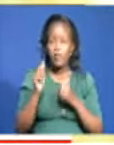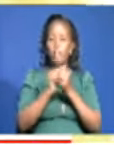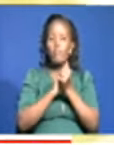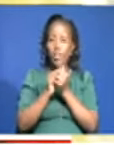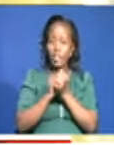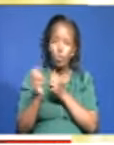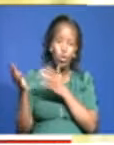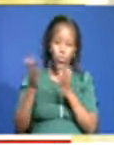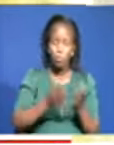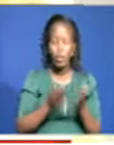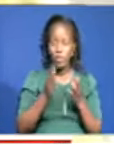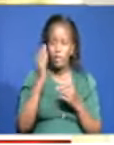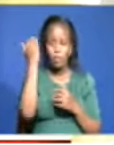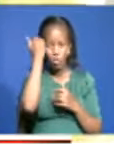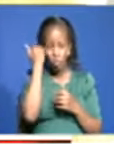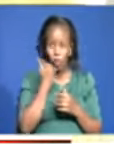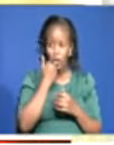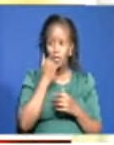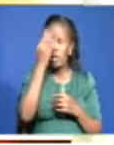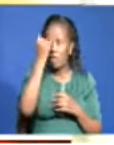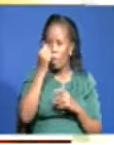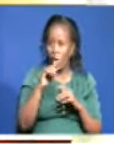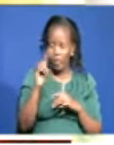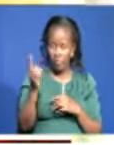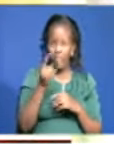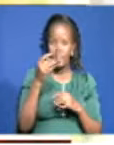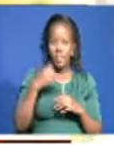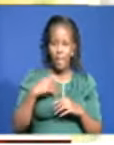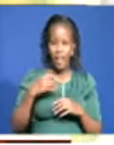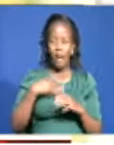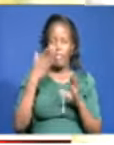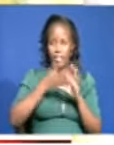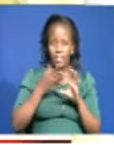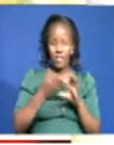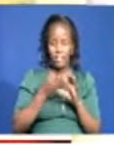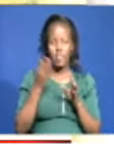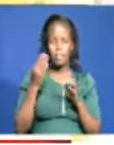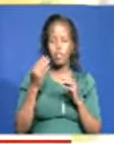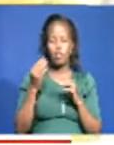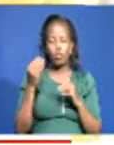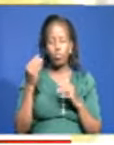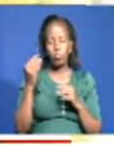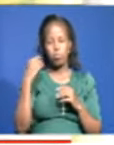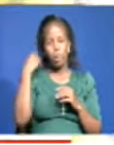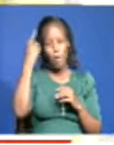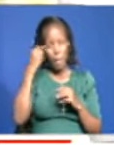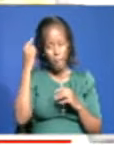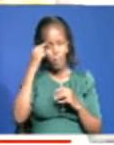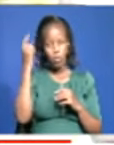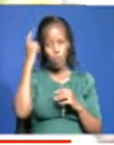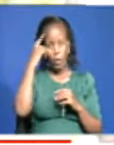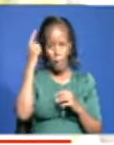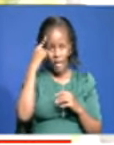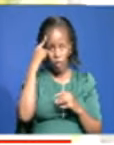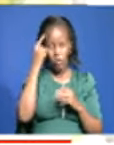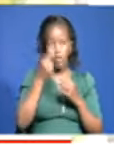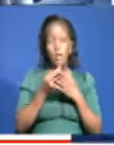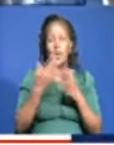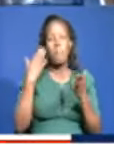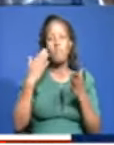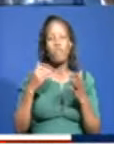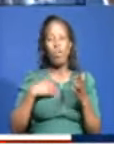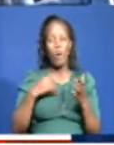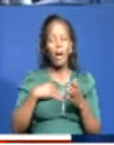prosecution revealing that she will undergo a psychiatrist test on Tuesday next week at Madhari Mental Facility, pending her formal